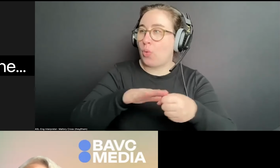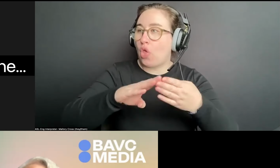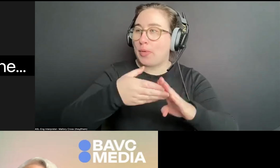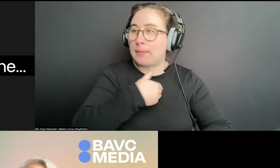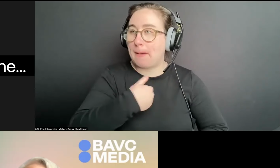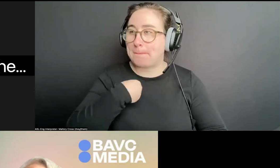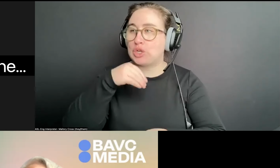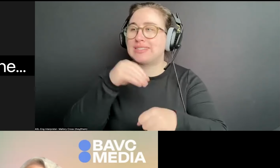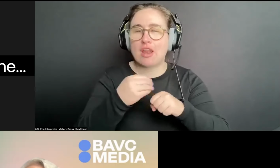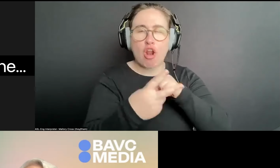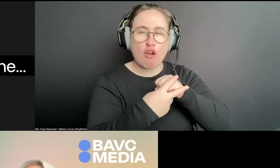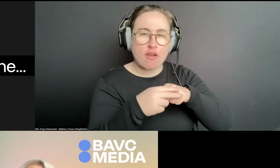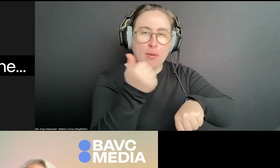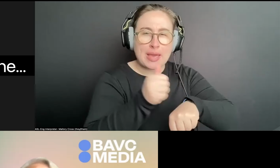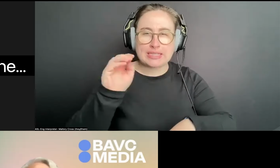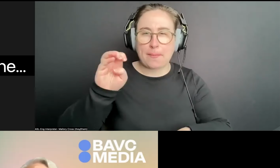Members